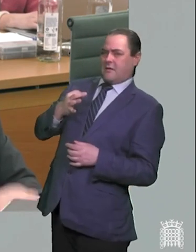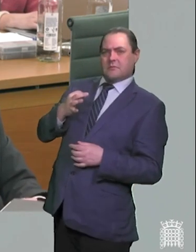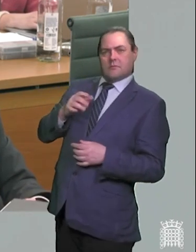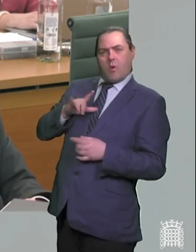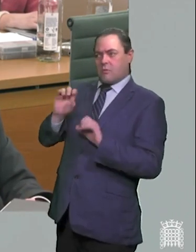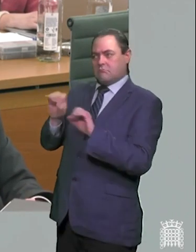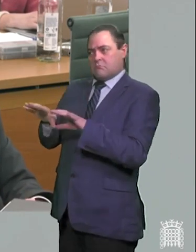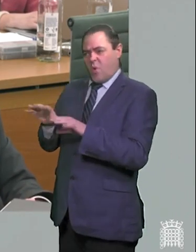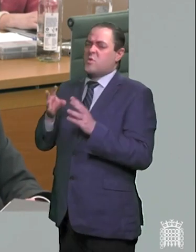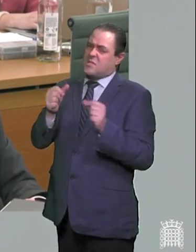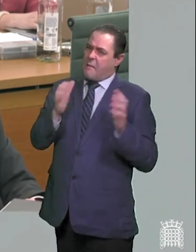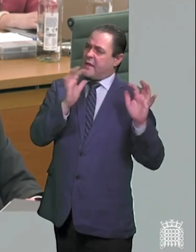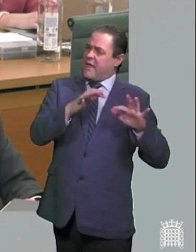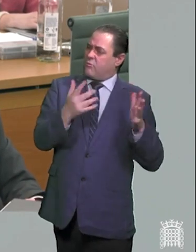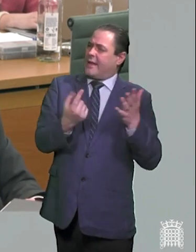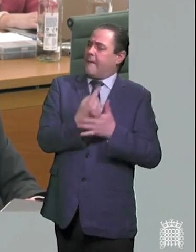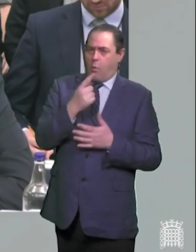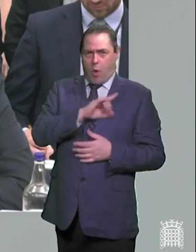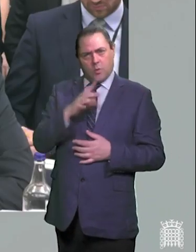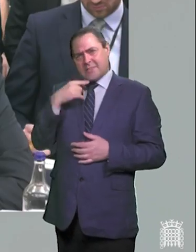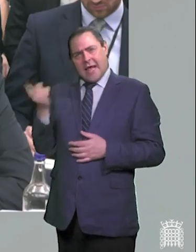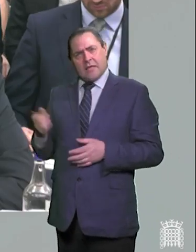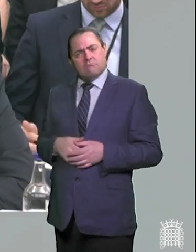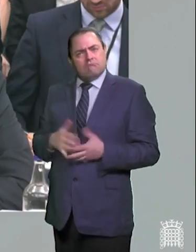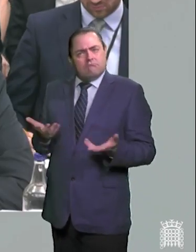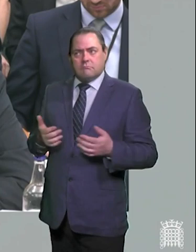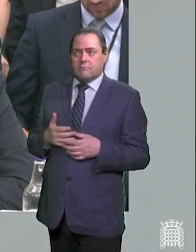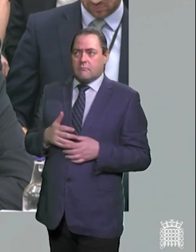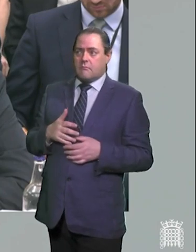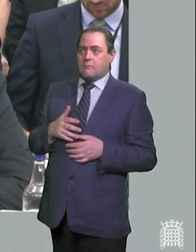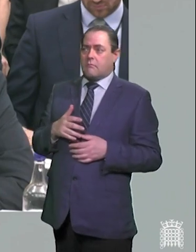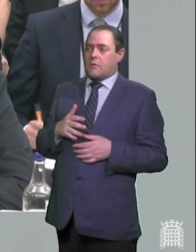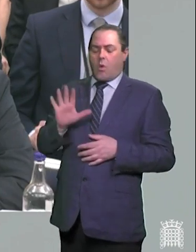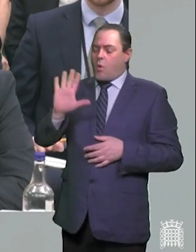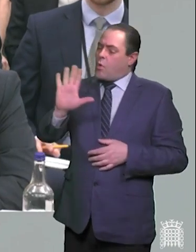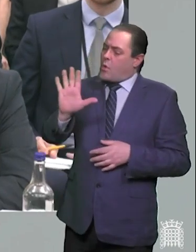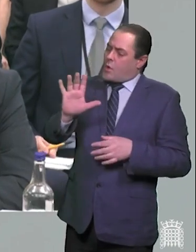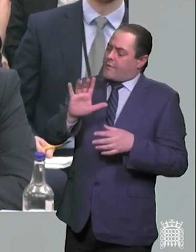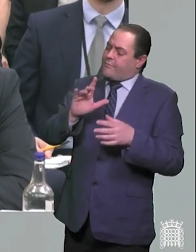there were some of the gatherings in number 10? I told, so it was Jack Doyle. I'm sorry, Jack Doyle.